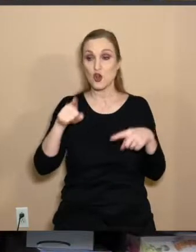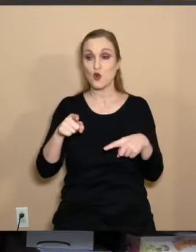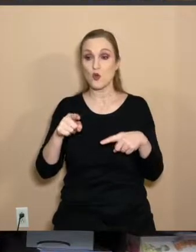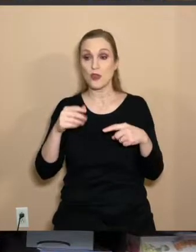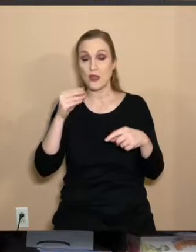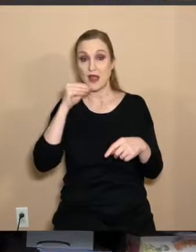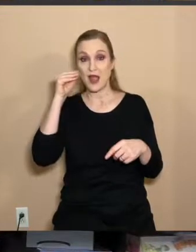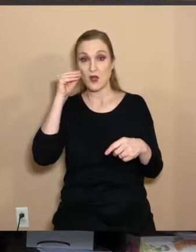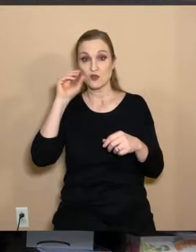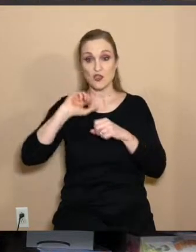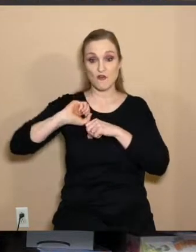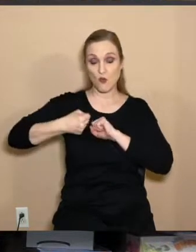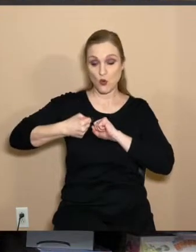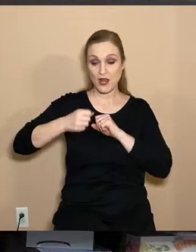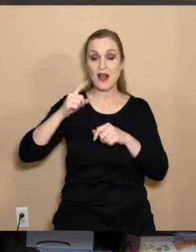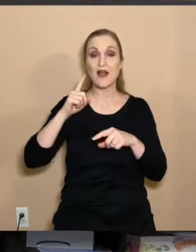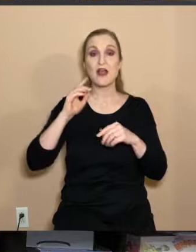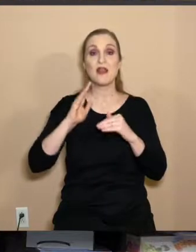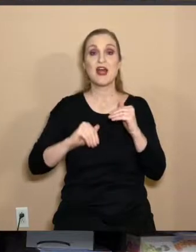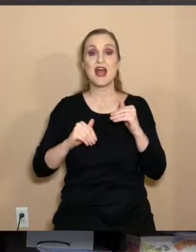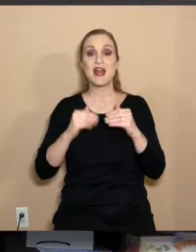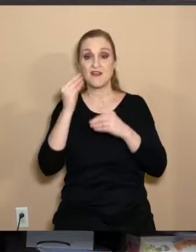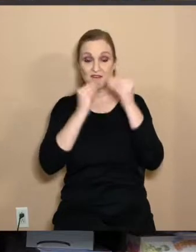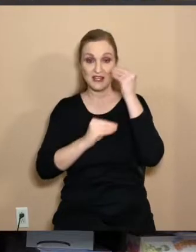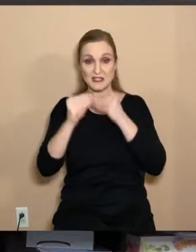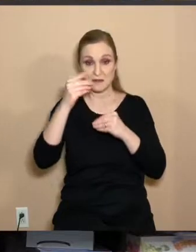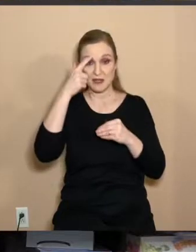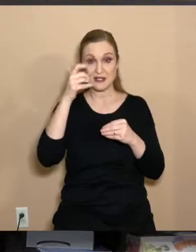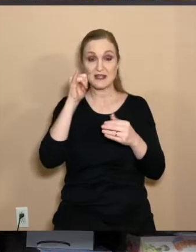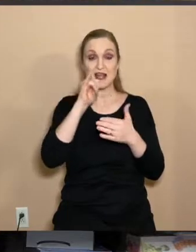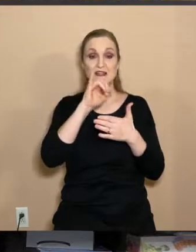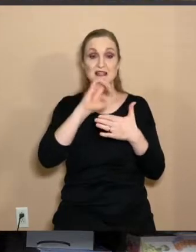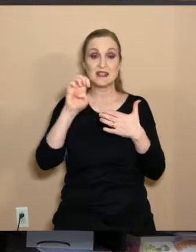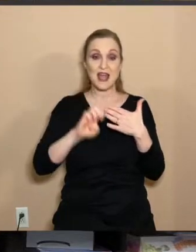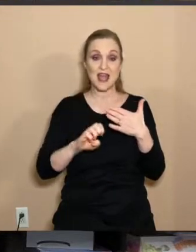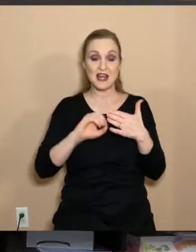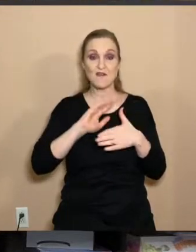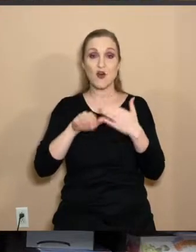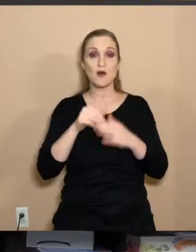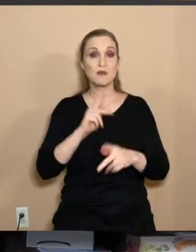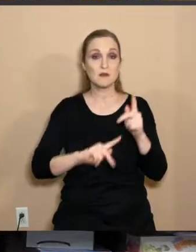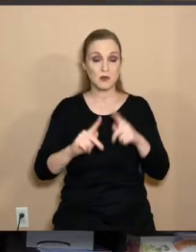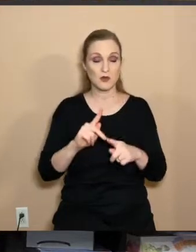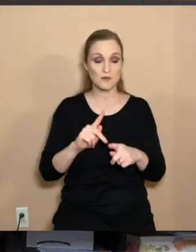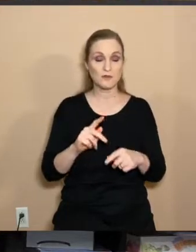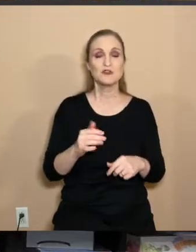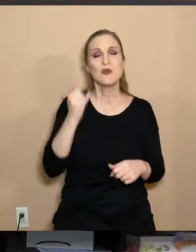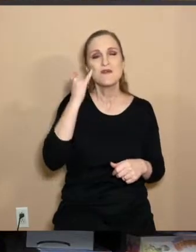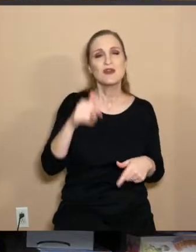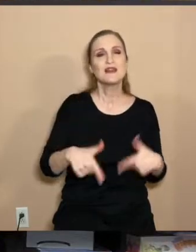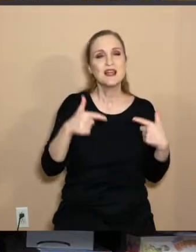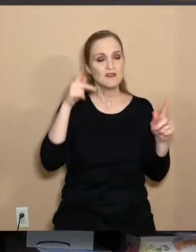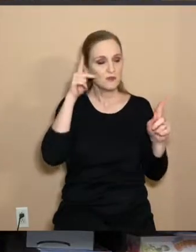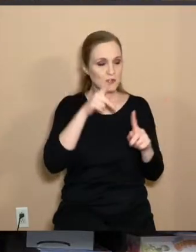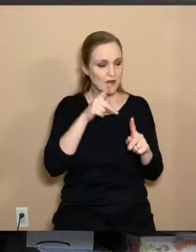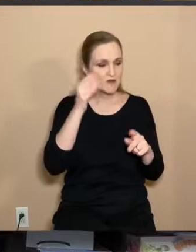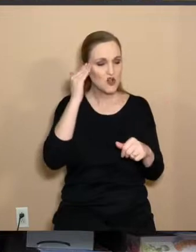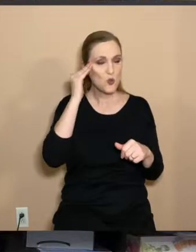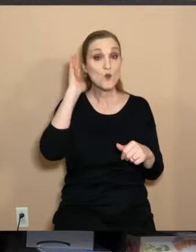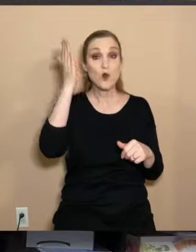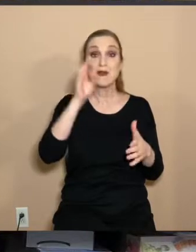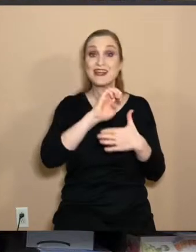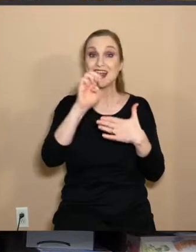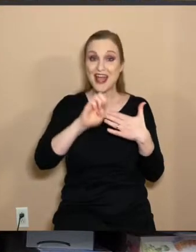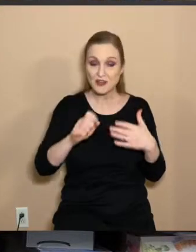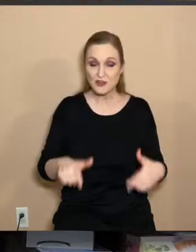house of feasting. For this is the end of all mankind, and the living will lay it to heart. If we live in view of knowing that there's going to be an end to